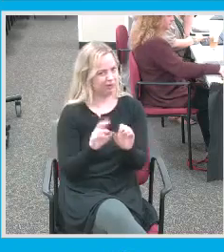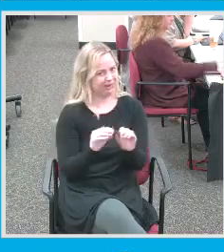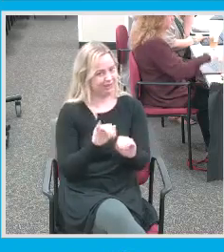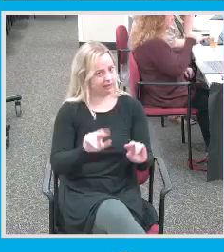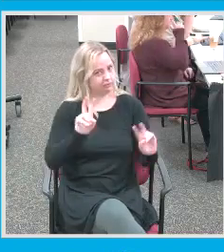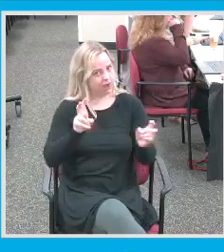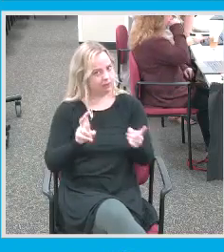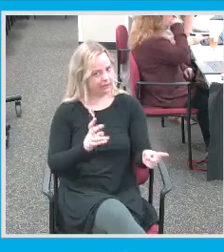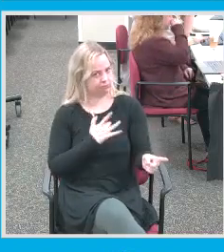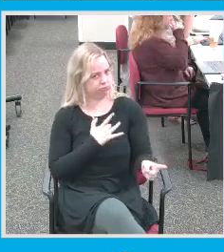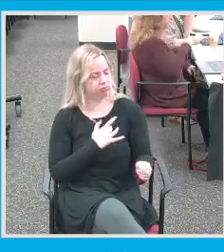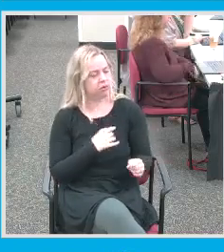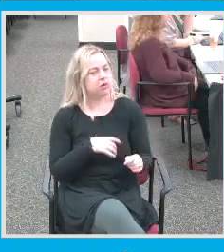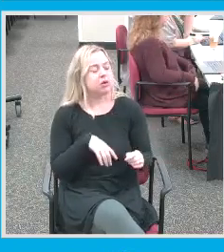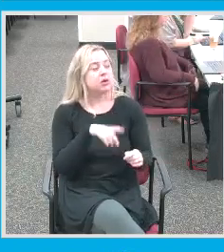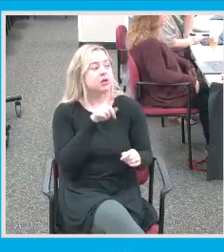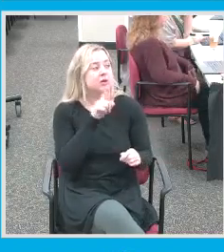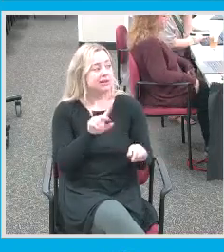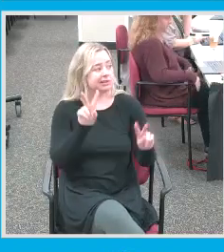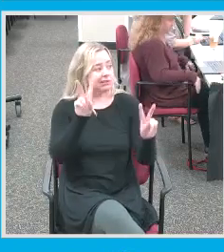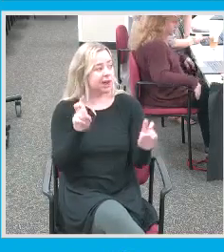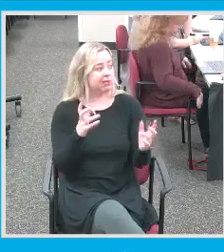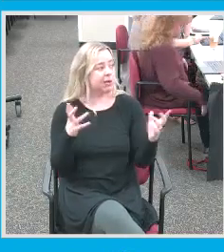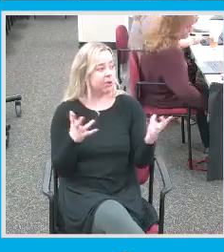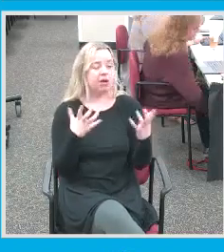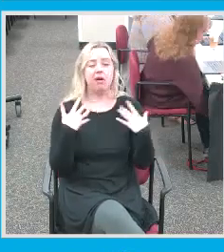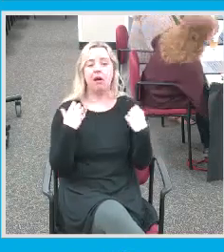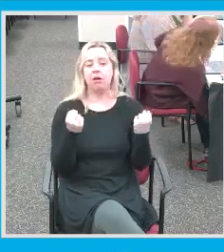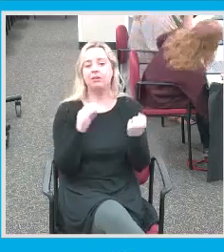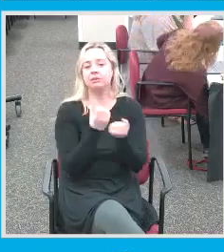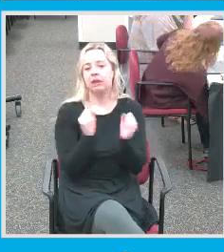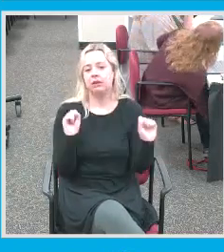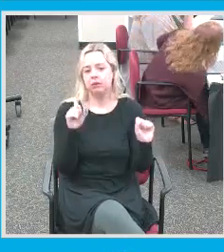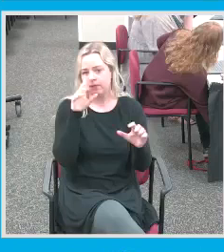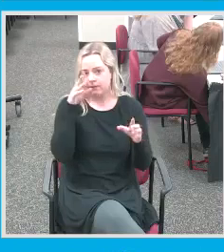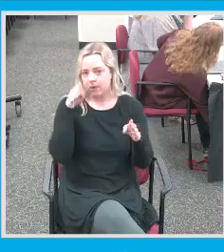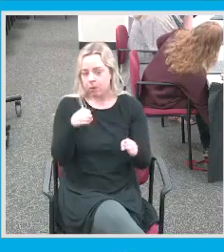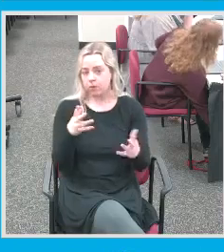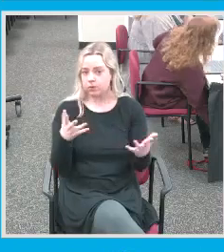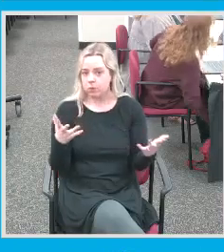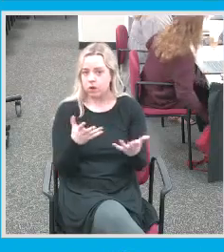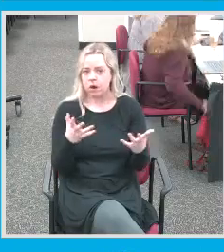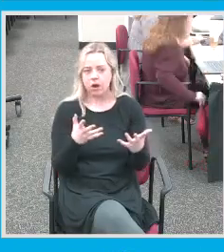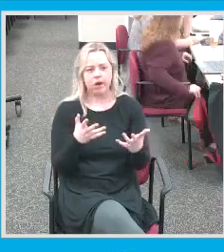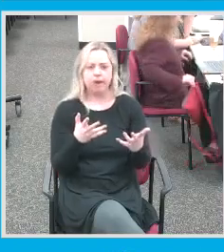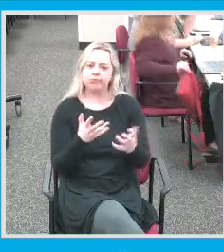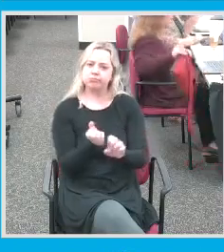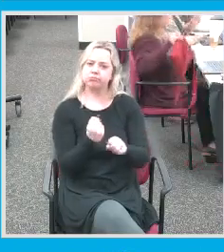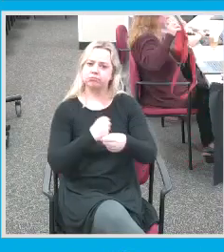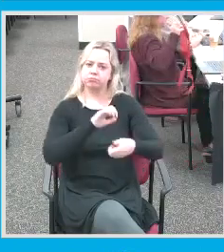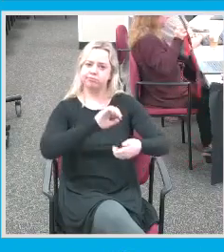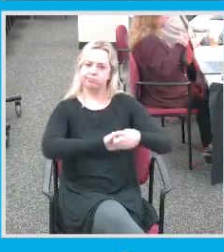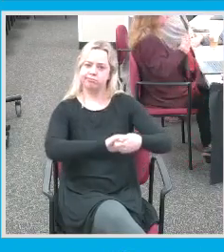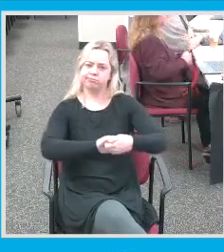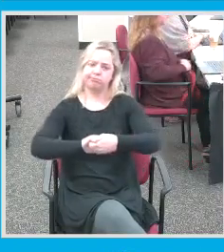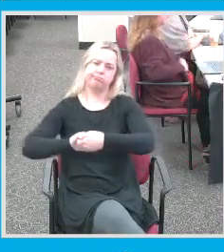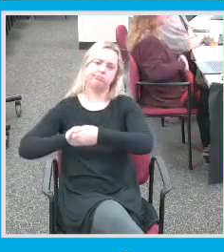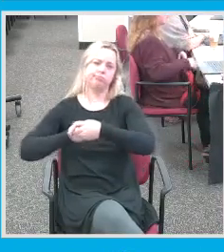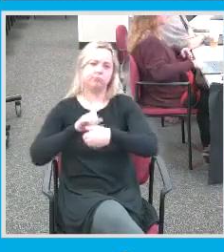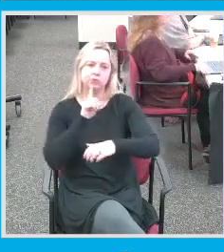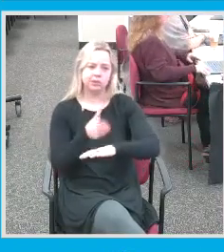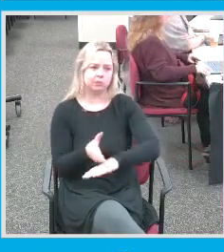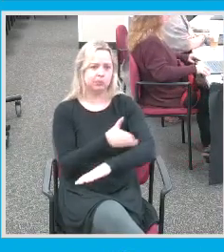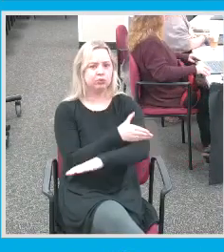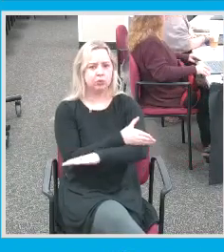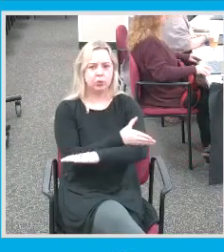The county's objective 4, health and safety, focuses on fostering partnerships to support community efforts to improve health and